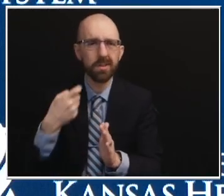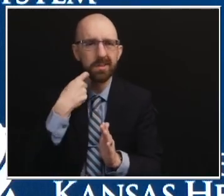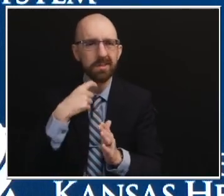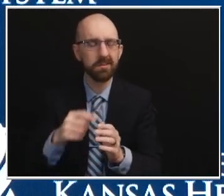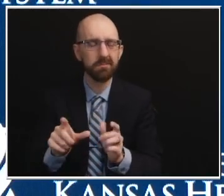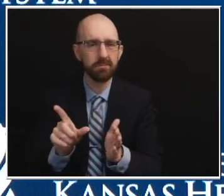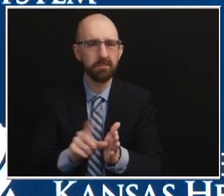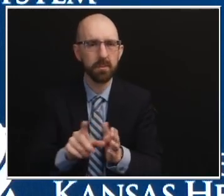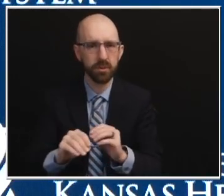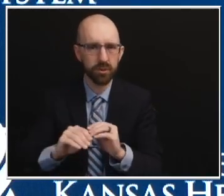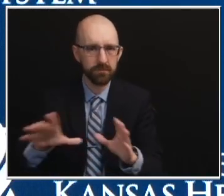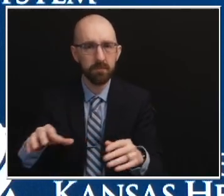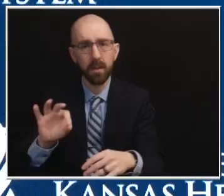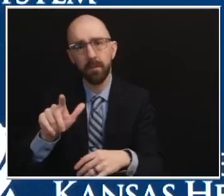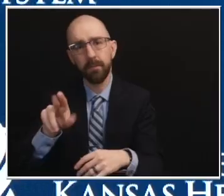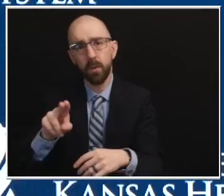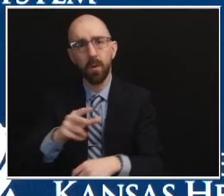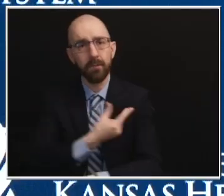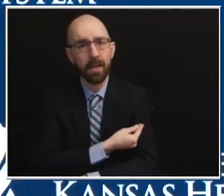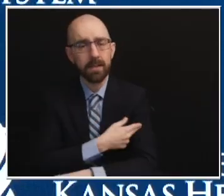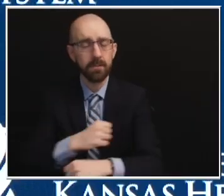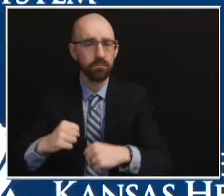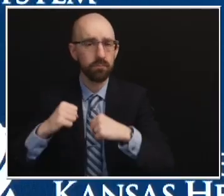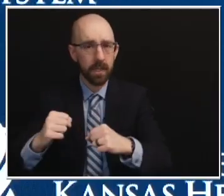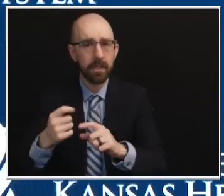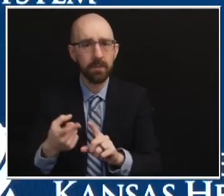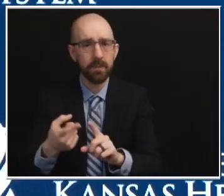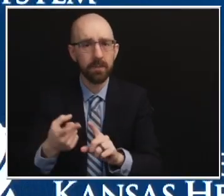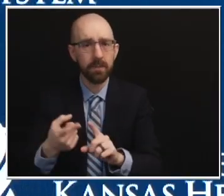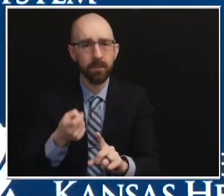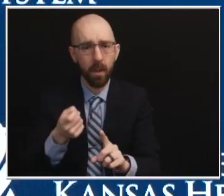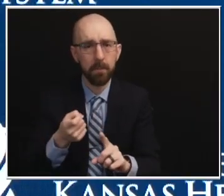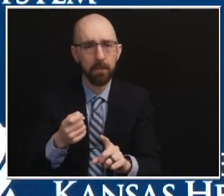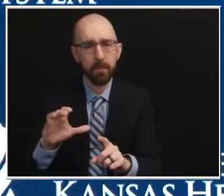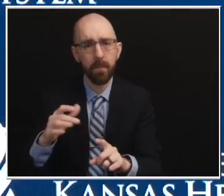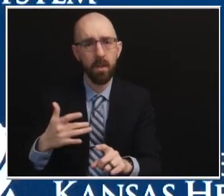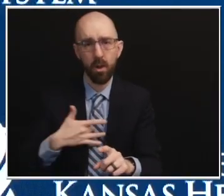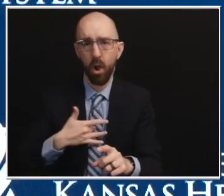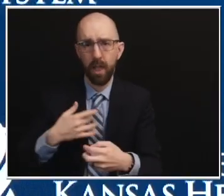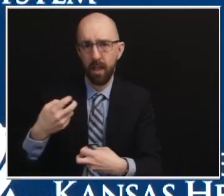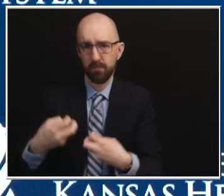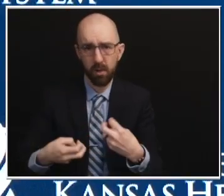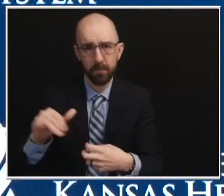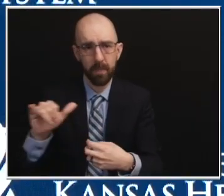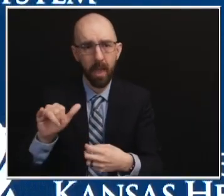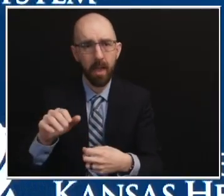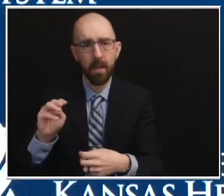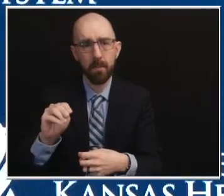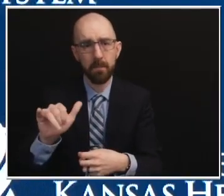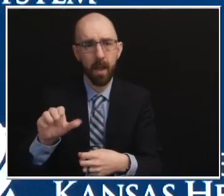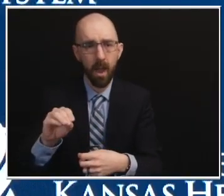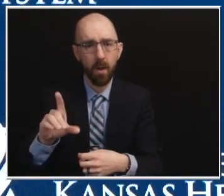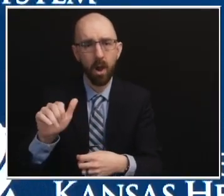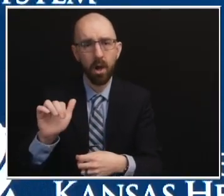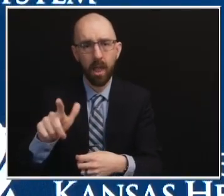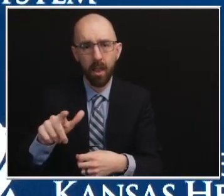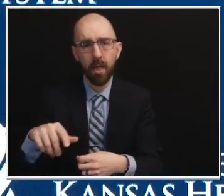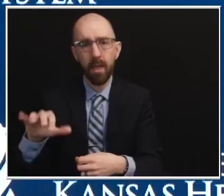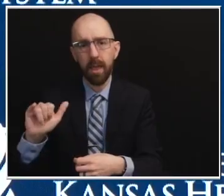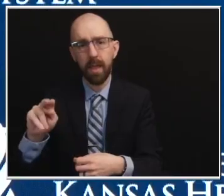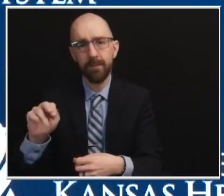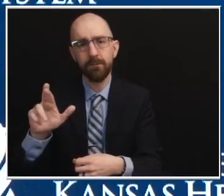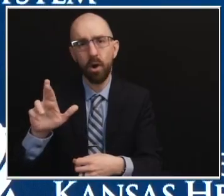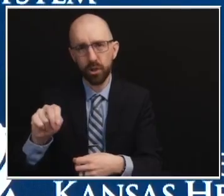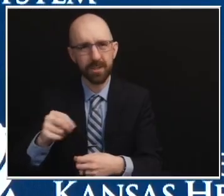influenza vaccine actually helps protect against cardiac problems such as myocardial infarction or heart attack as well when